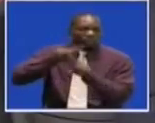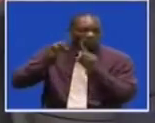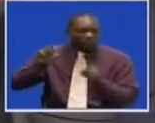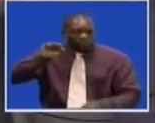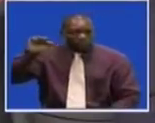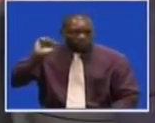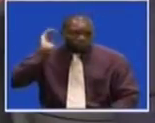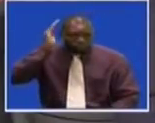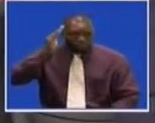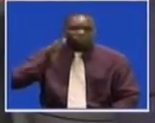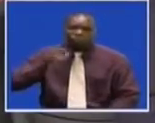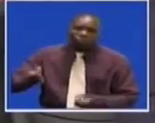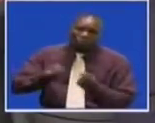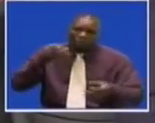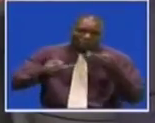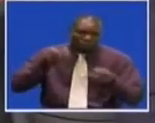Tavares.